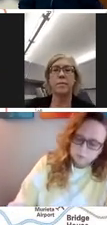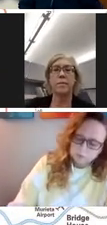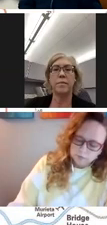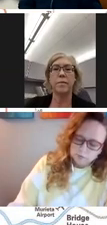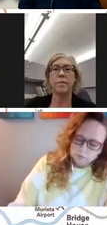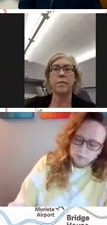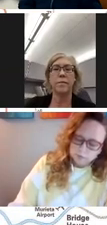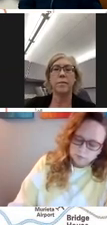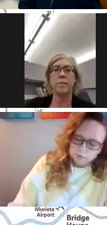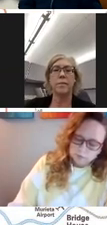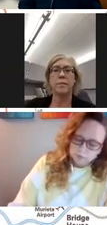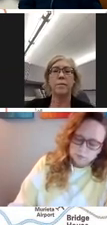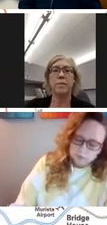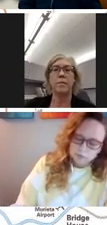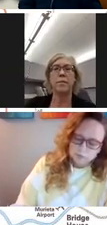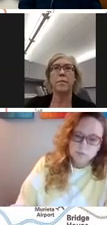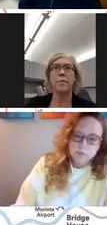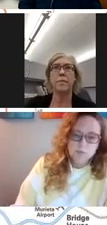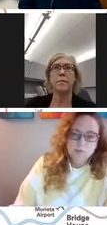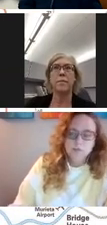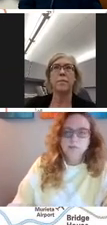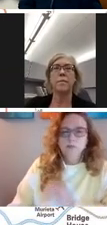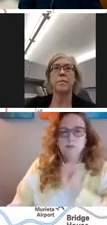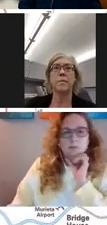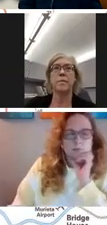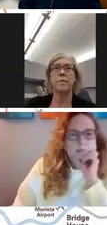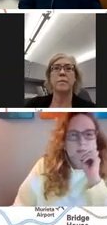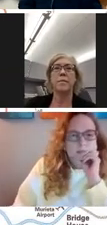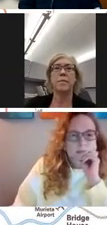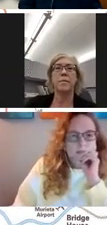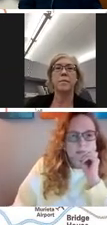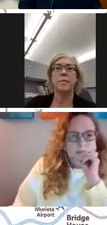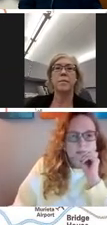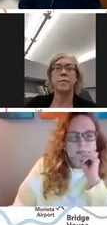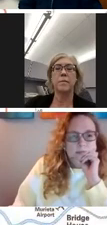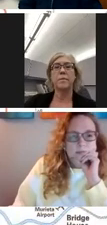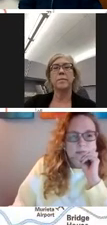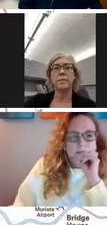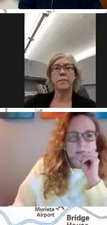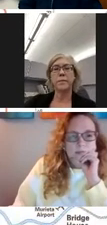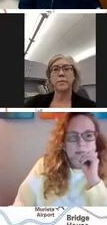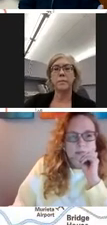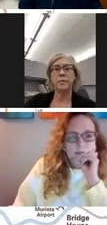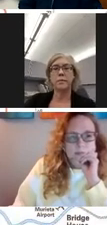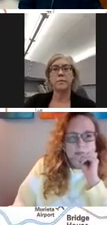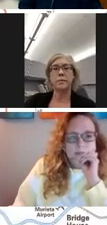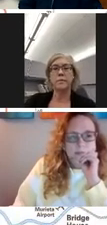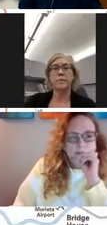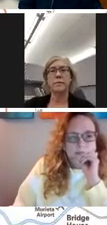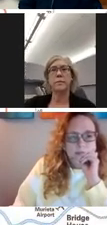whatever first and last month's rent. So we actually assisted her with the first and last month's rent. And she also needed someone to